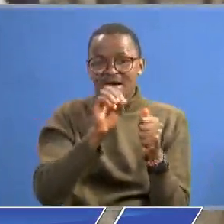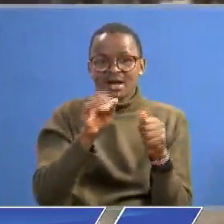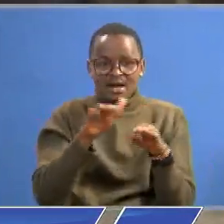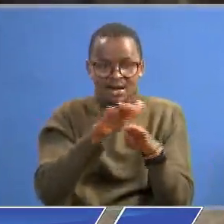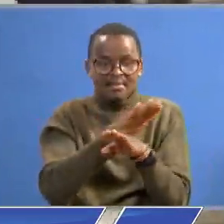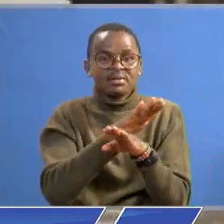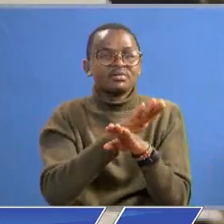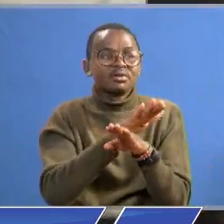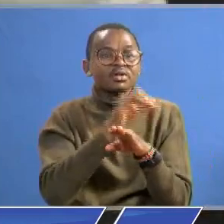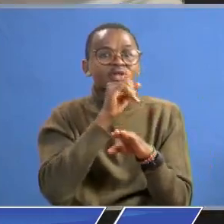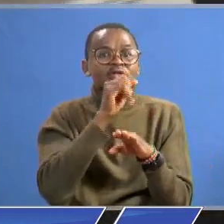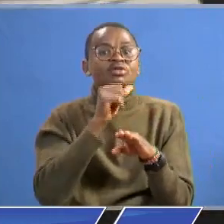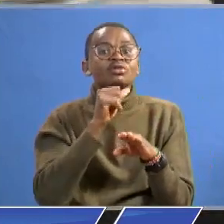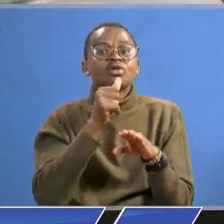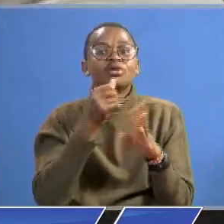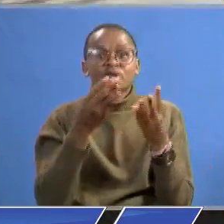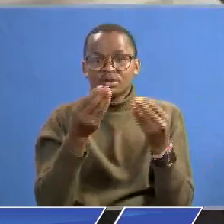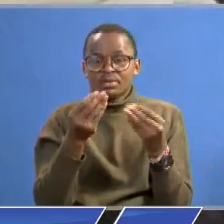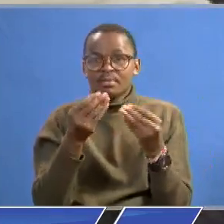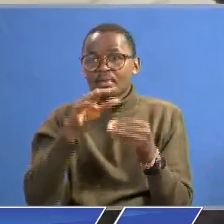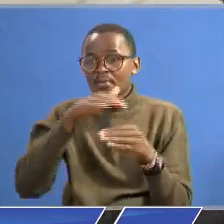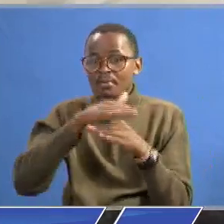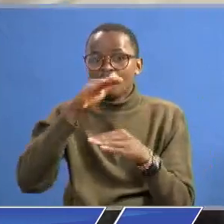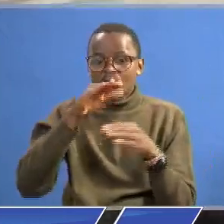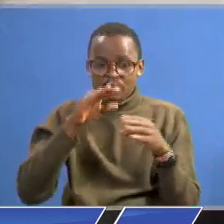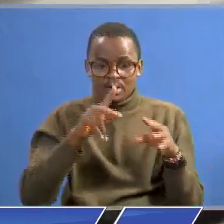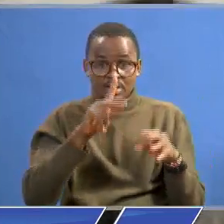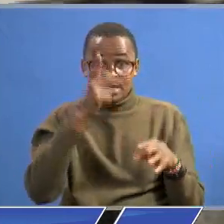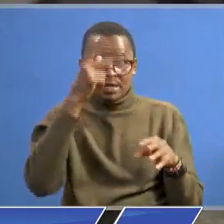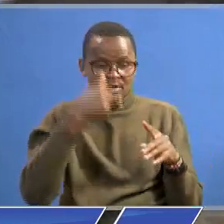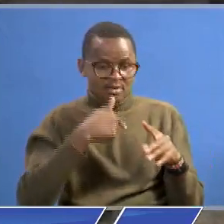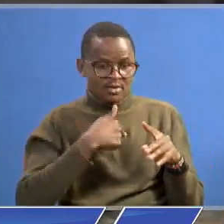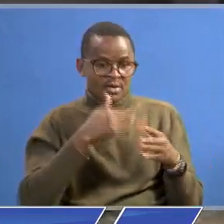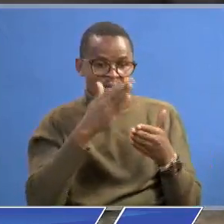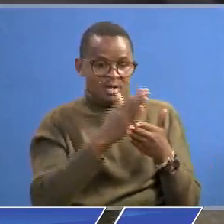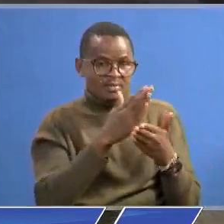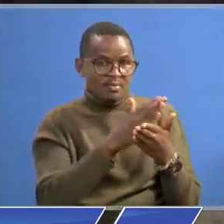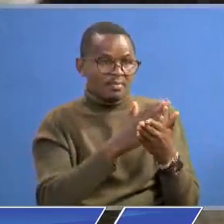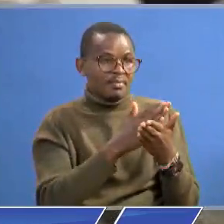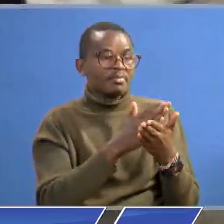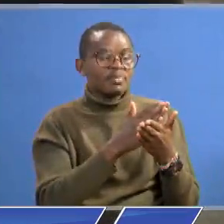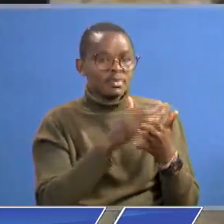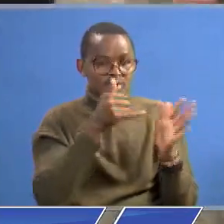cover, however, is not an easy one, and more Kenyans need to take up the initiative of planting